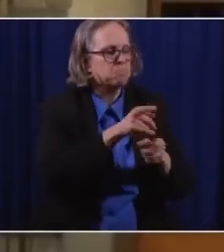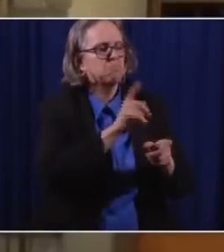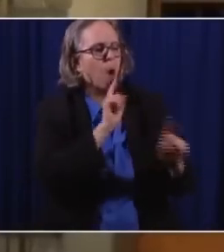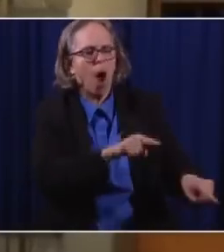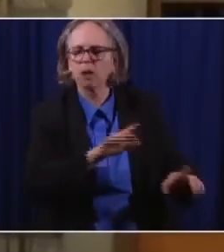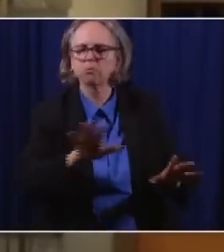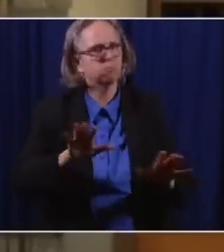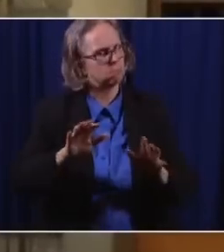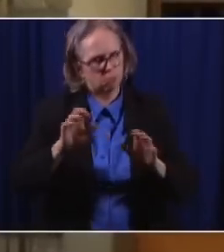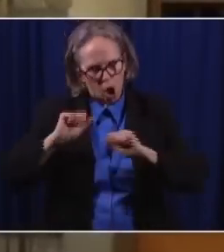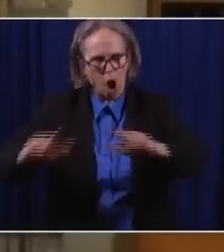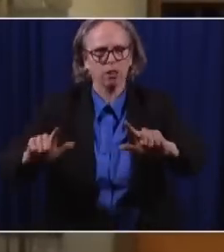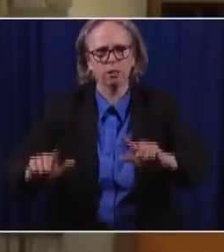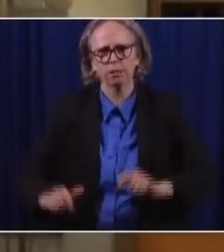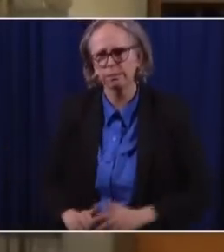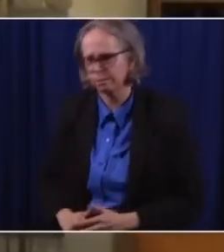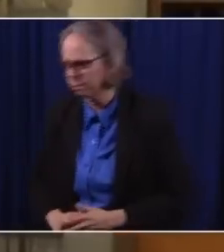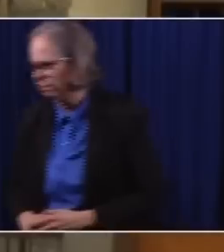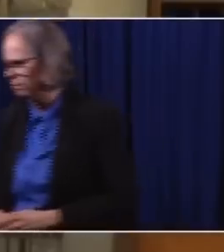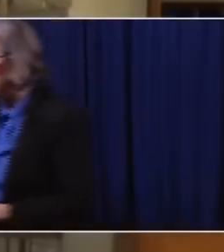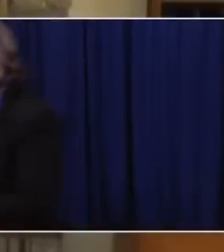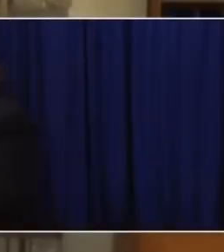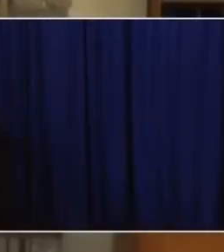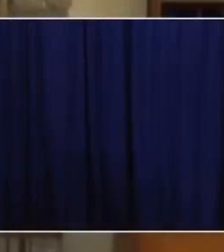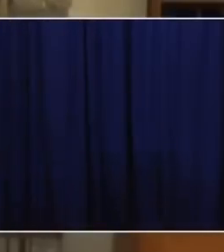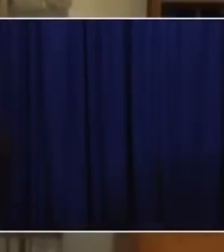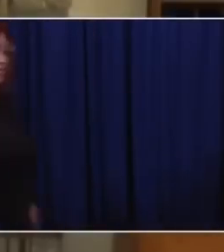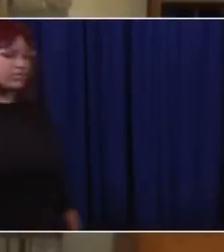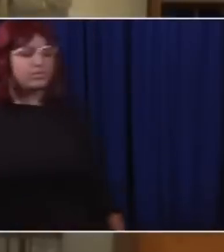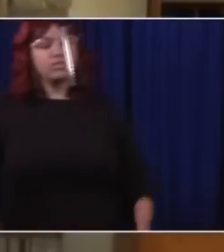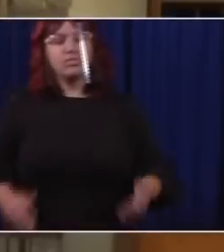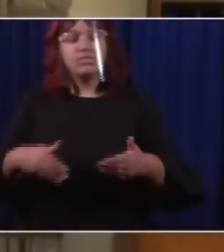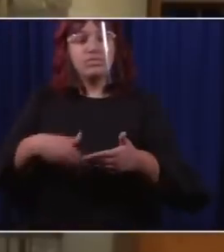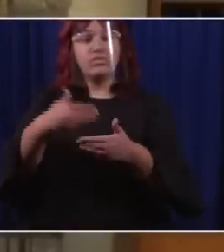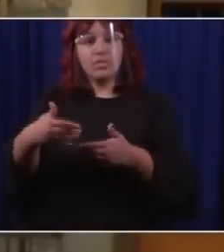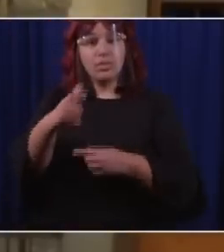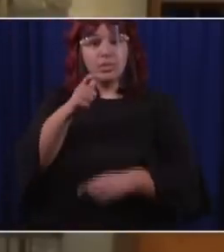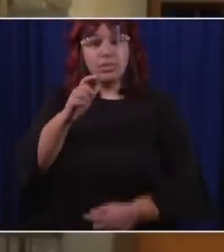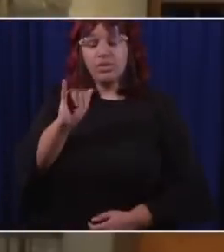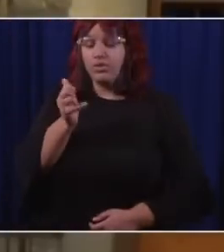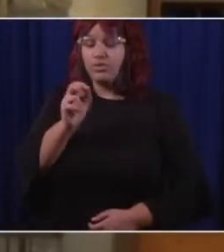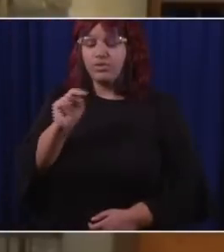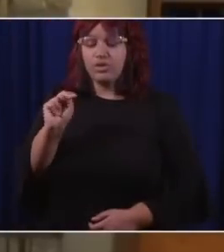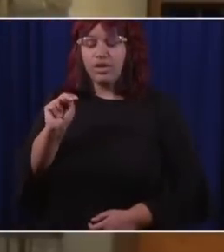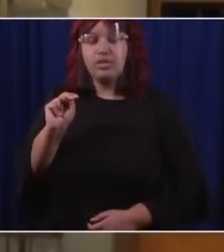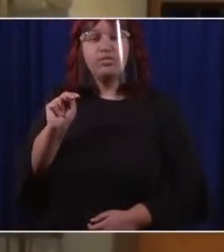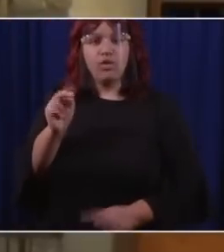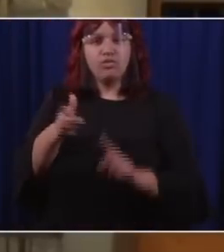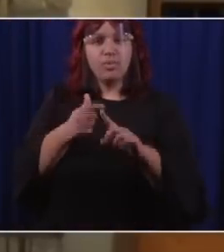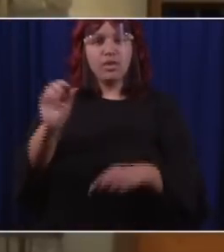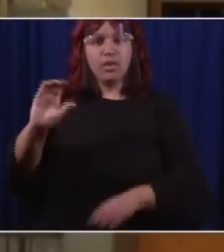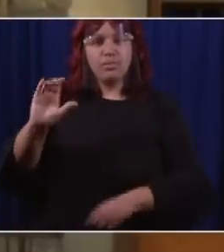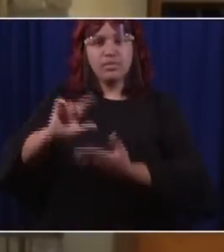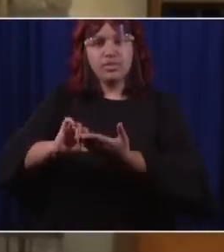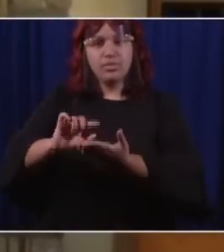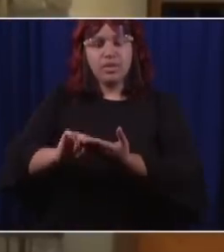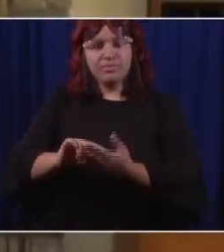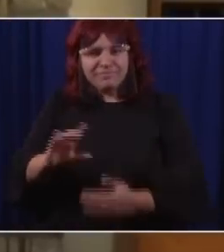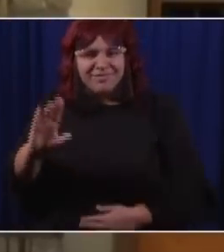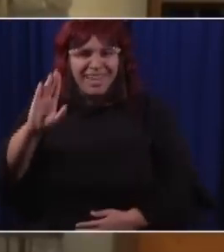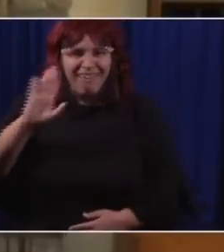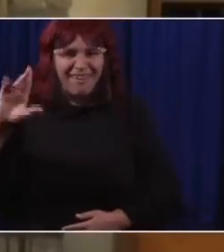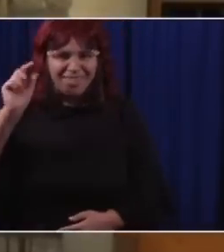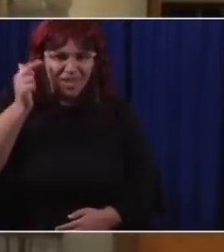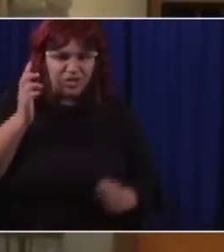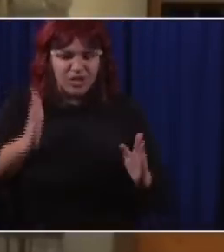Next question is from Jen Smola at the Columbus Dispatch. Hi, Governor. We're